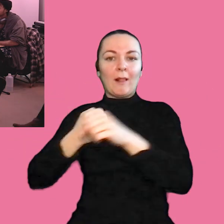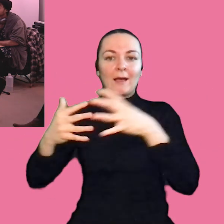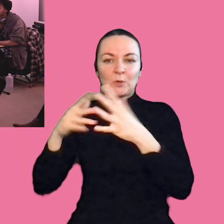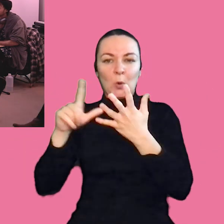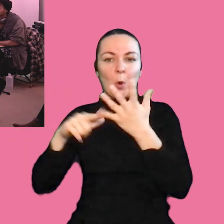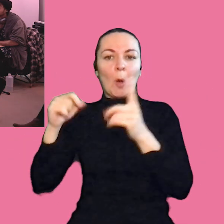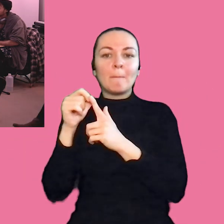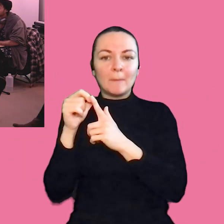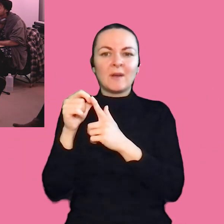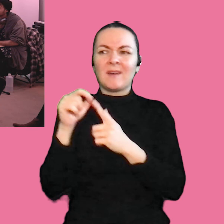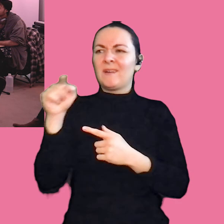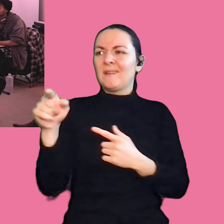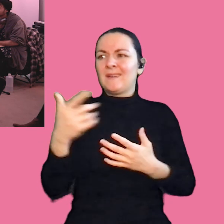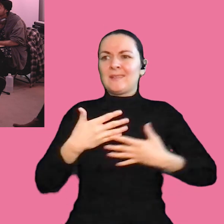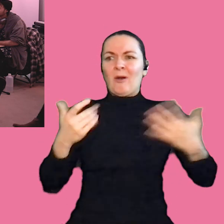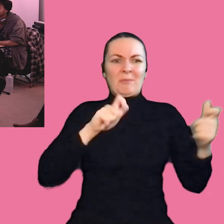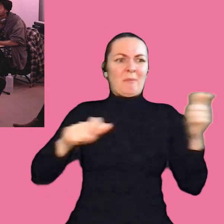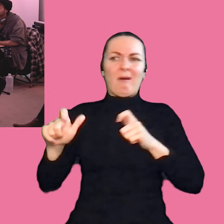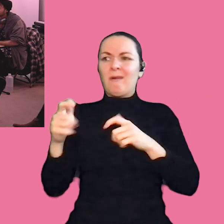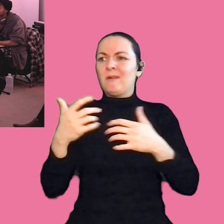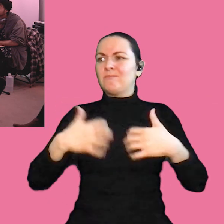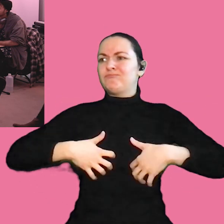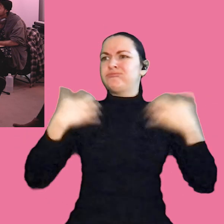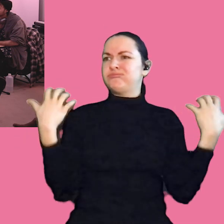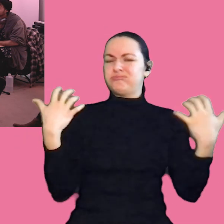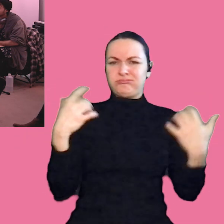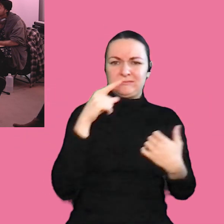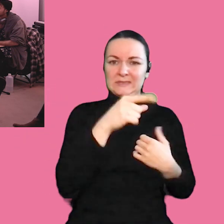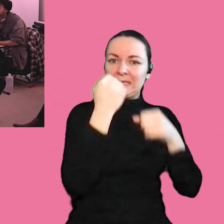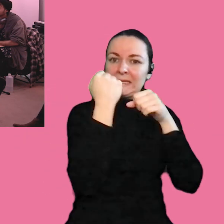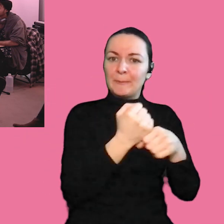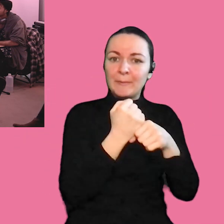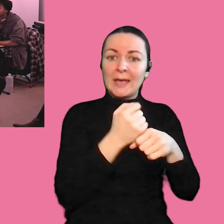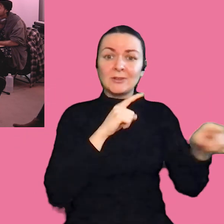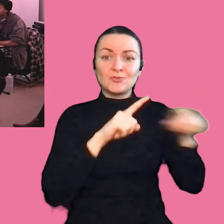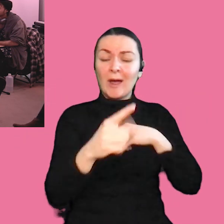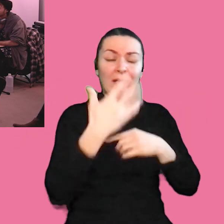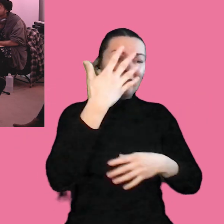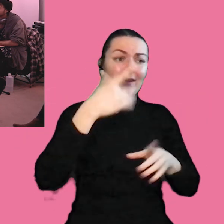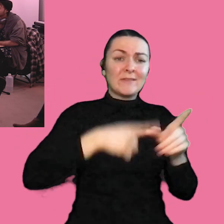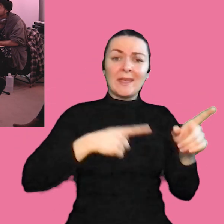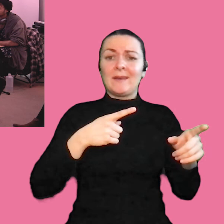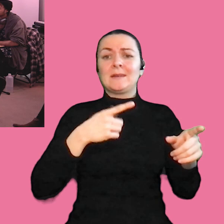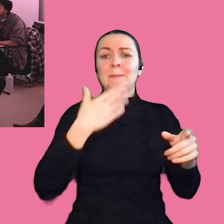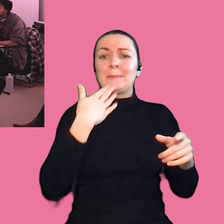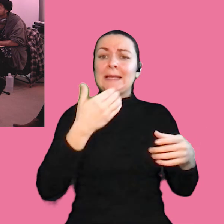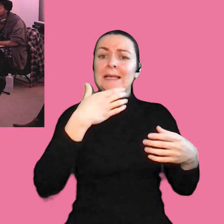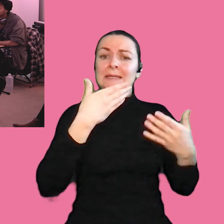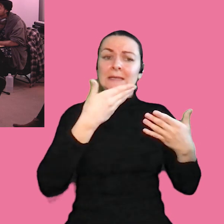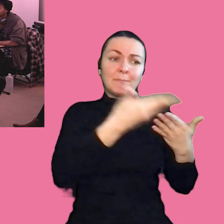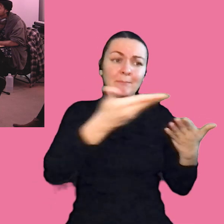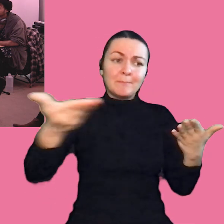rightly got a lot, created a big scandal, because it's obviously something Get Glasgow Moving's been campaigning for 5